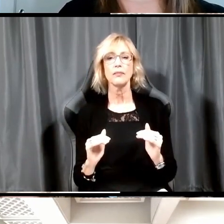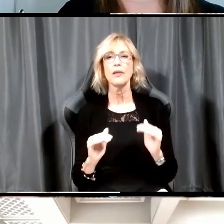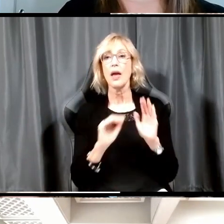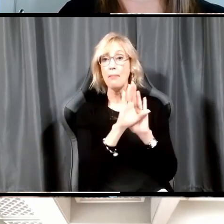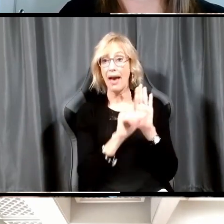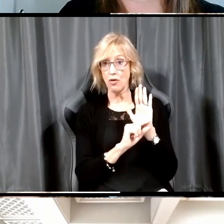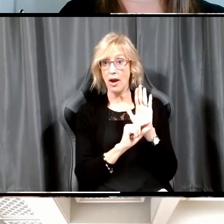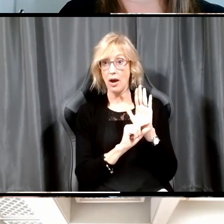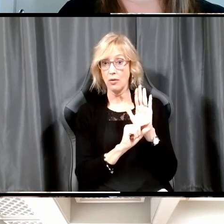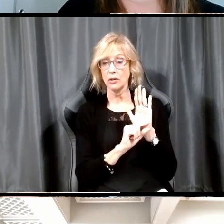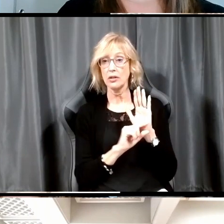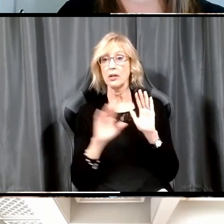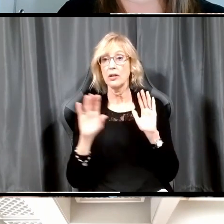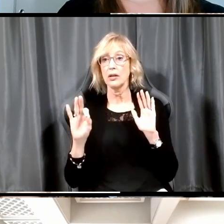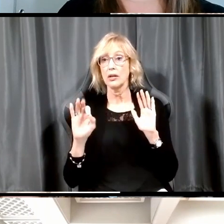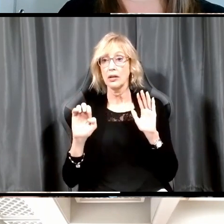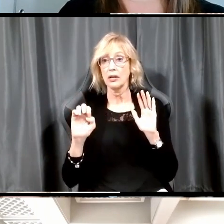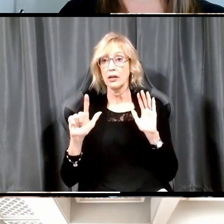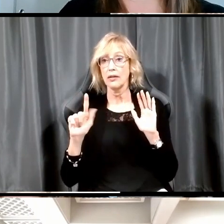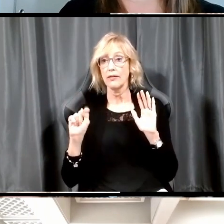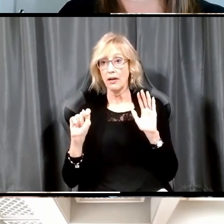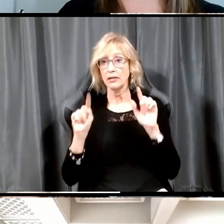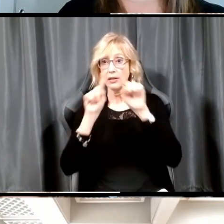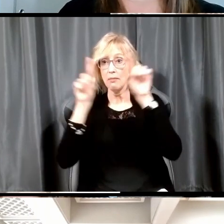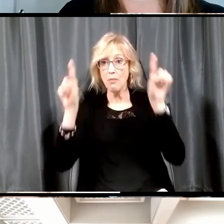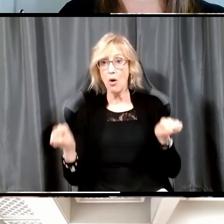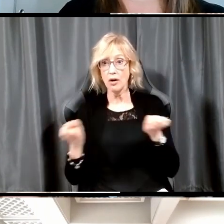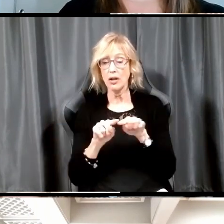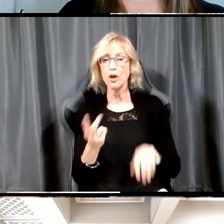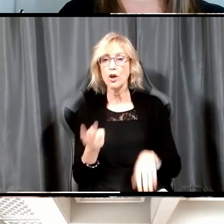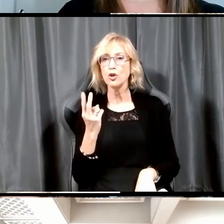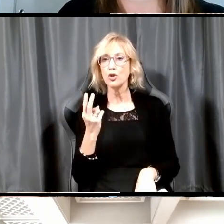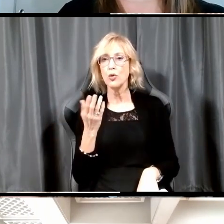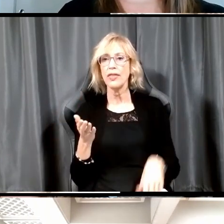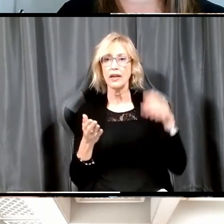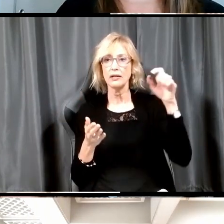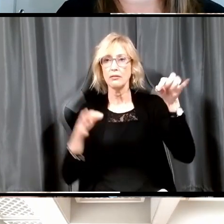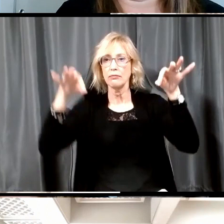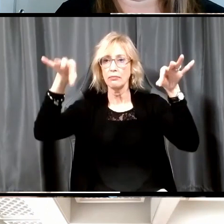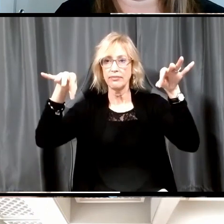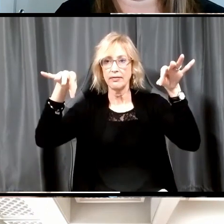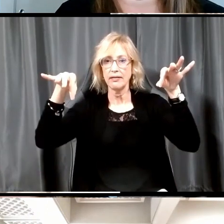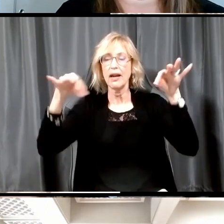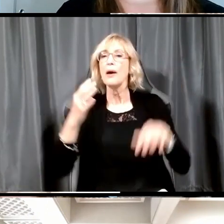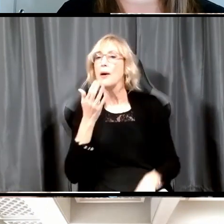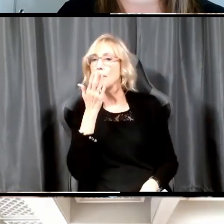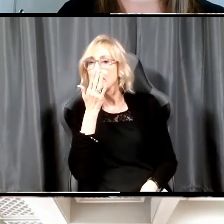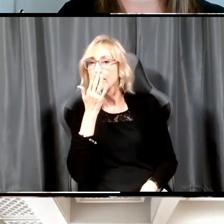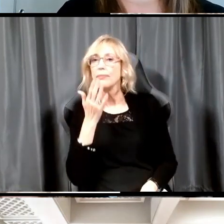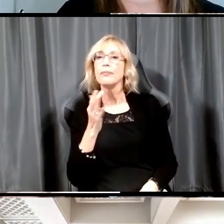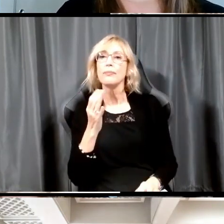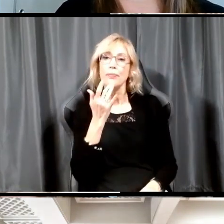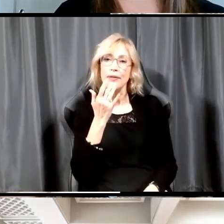background felt board with just like 2 items hanging there. And again, it's in a preferred color, yellow and